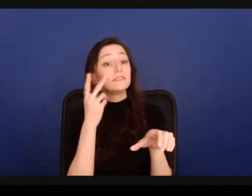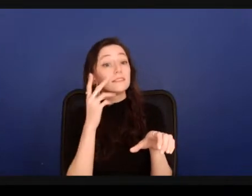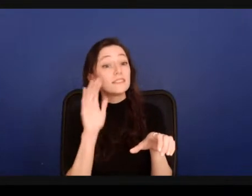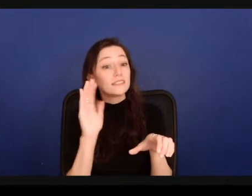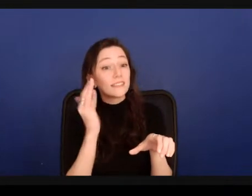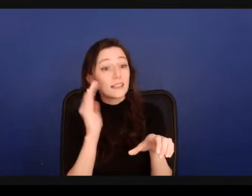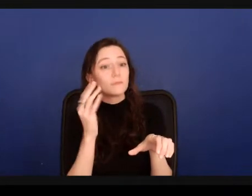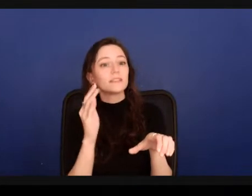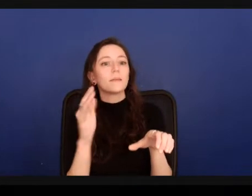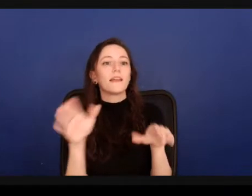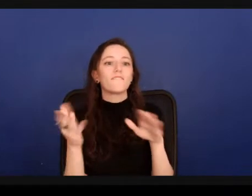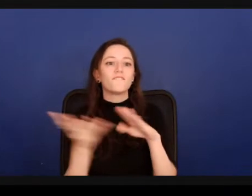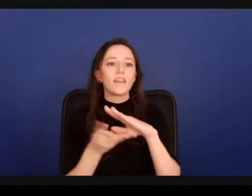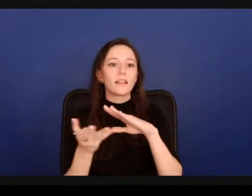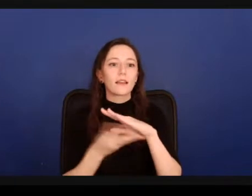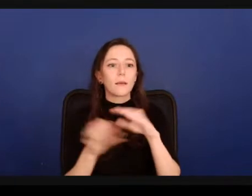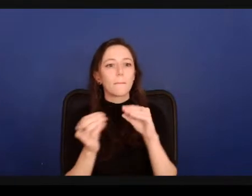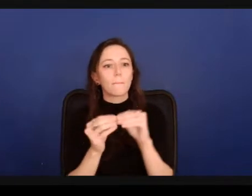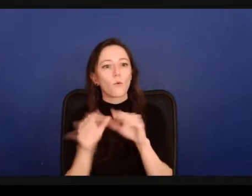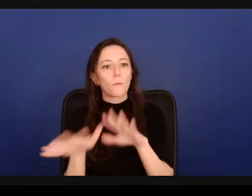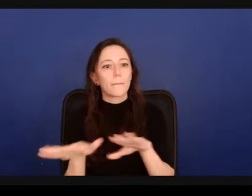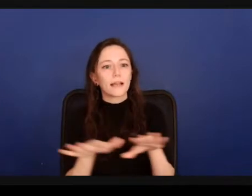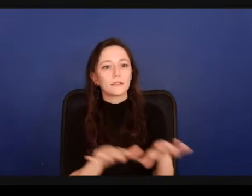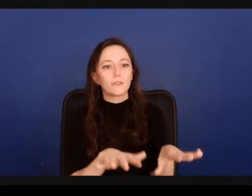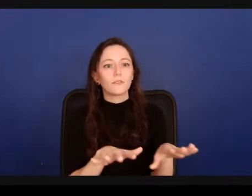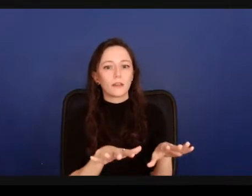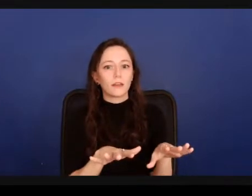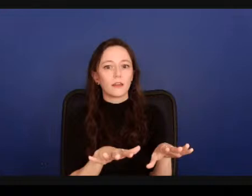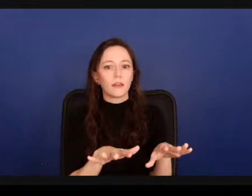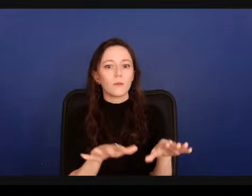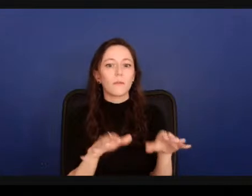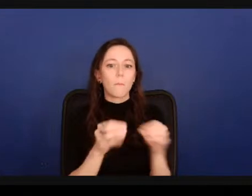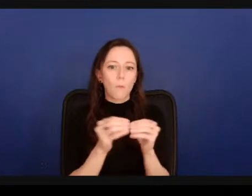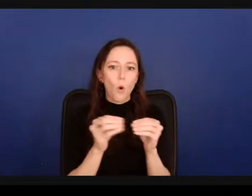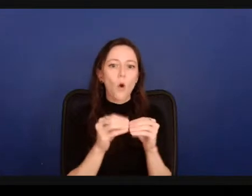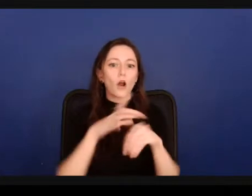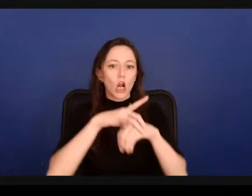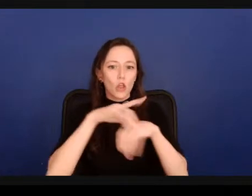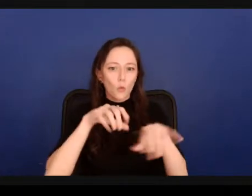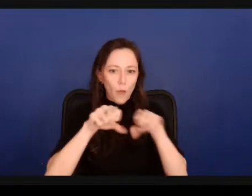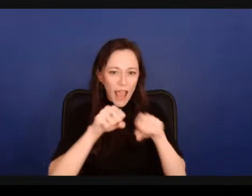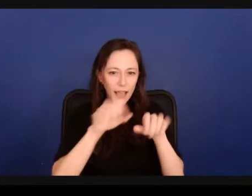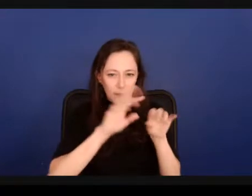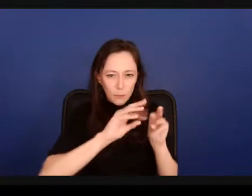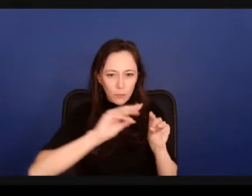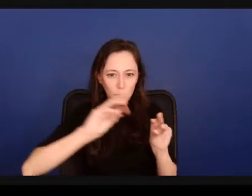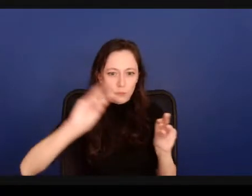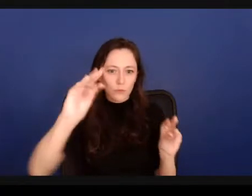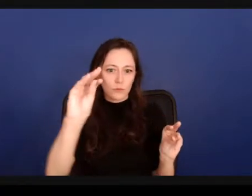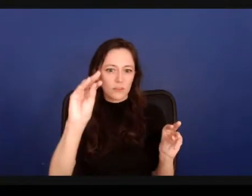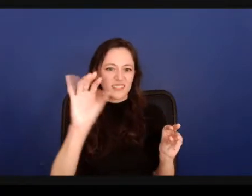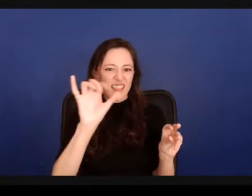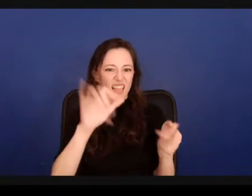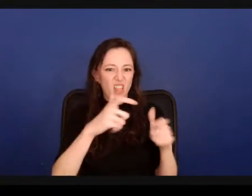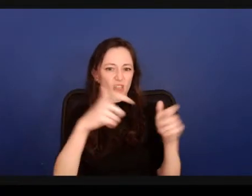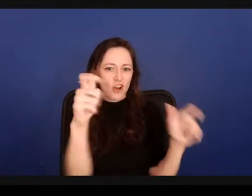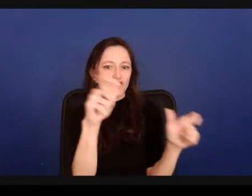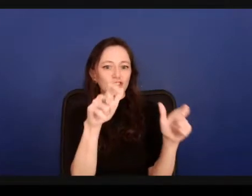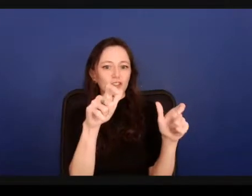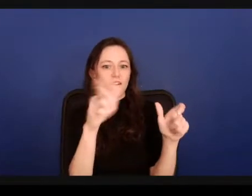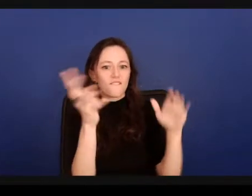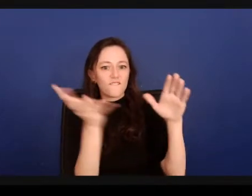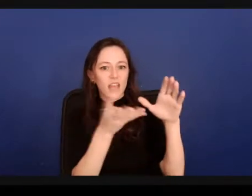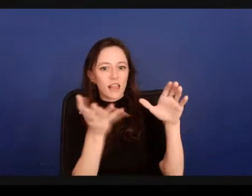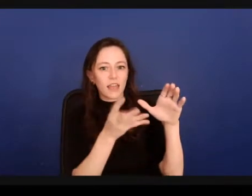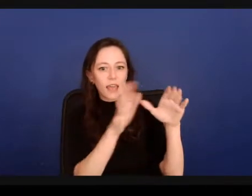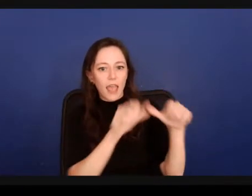in here, and with more earthquakes perhaps because of this larger filling area, movement